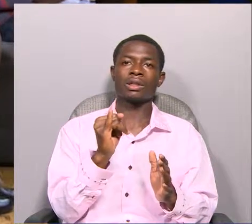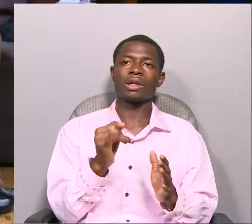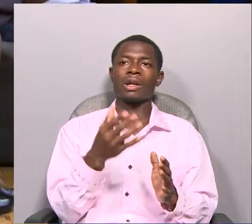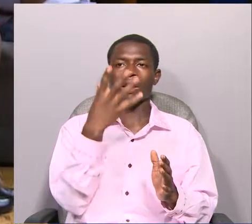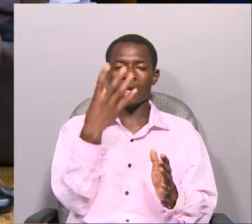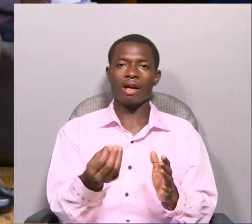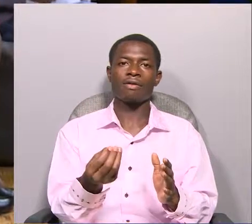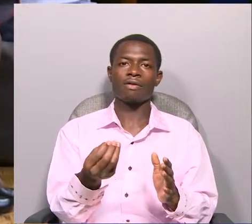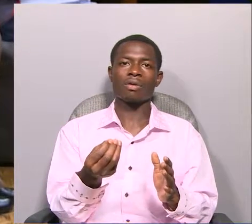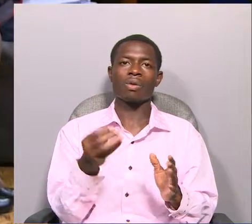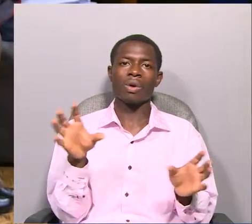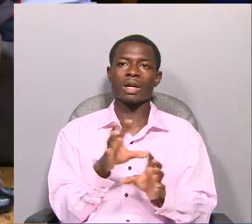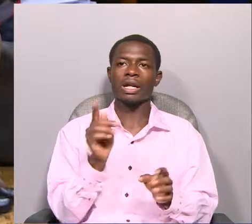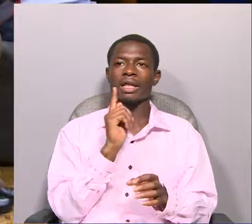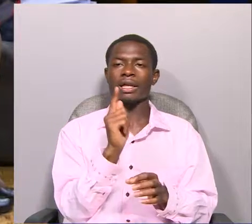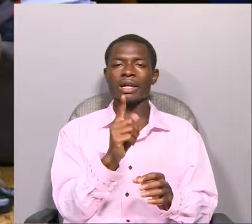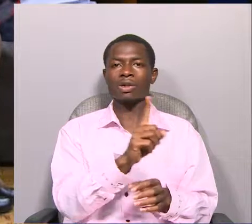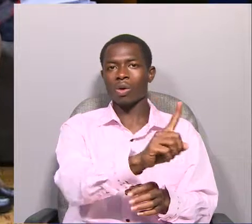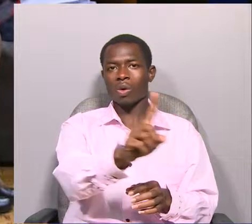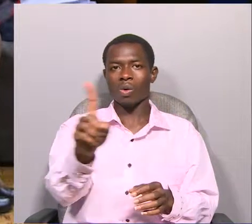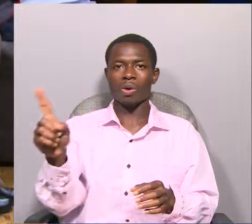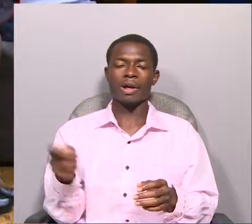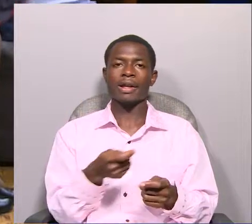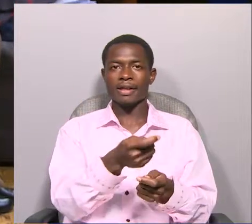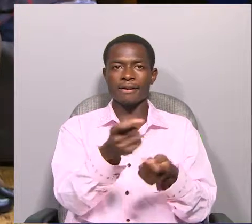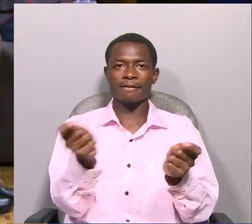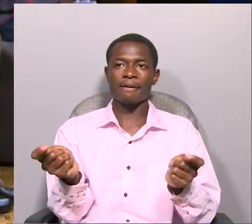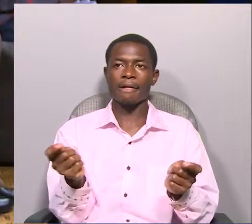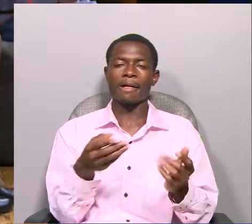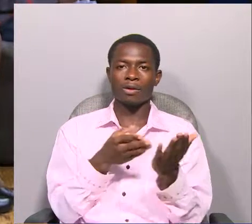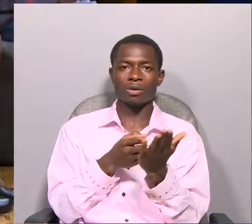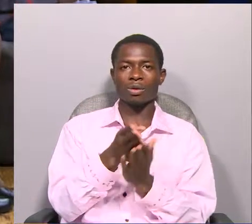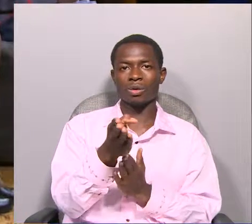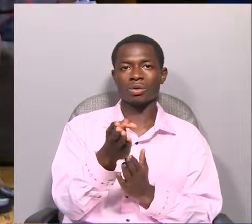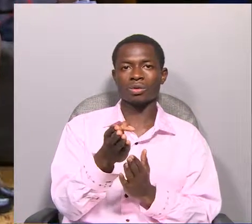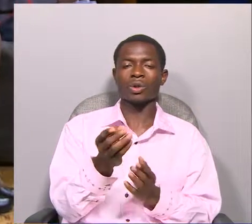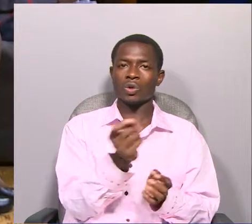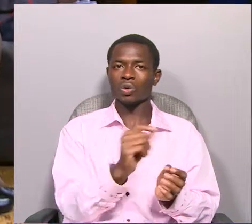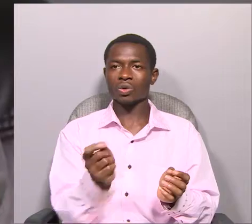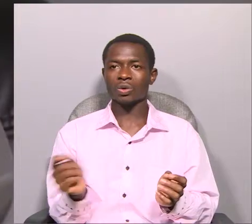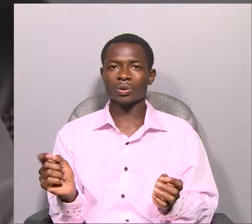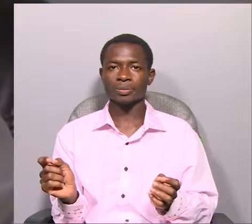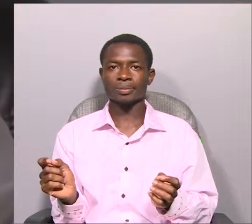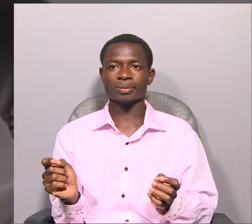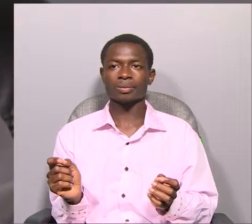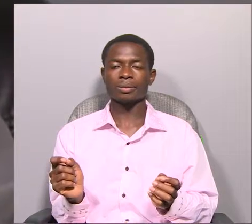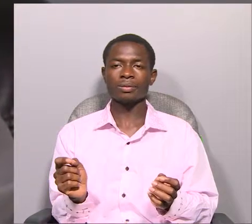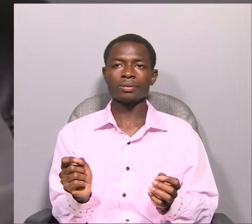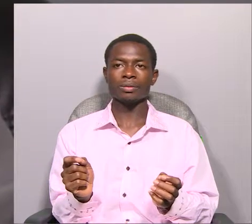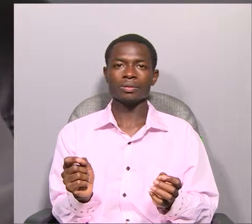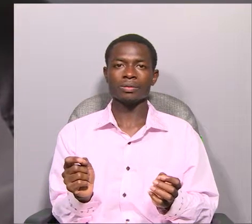it is also expected that you transmit some of these ones through, you know, schools